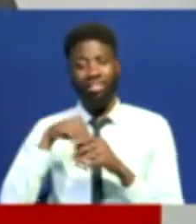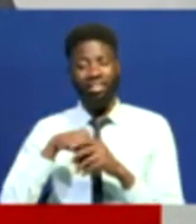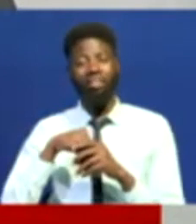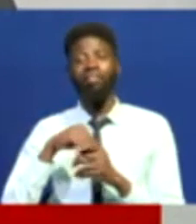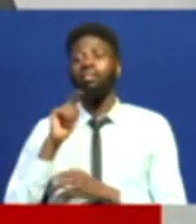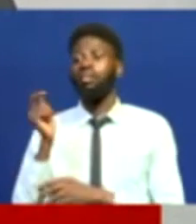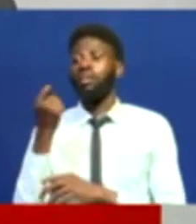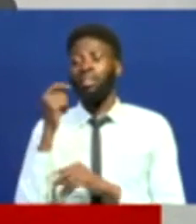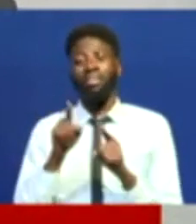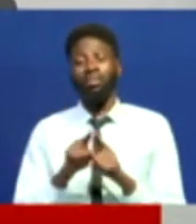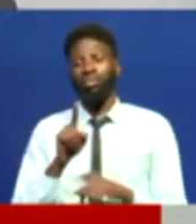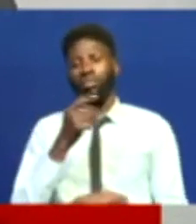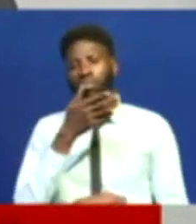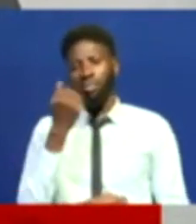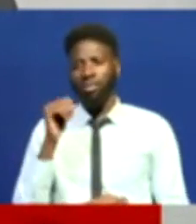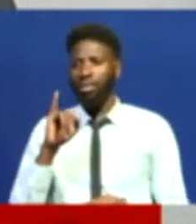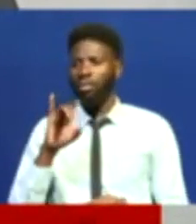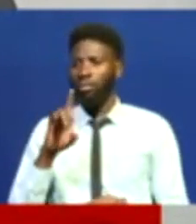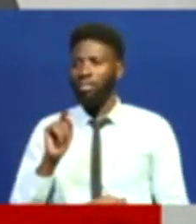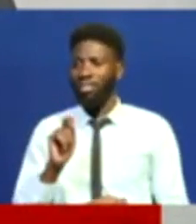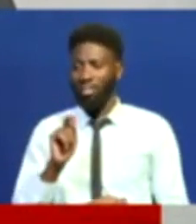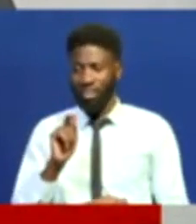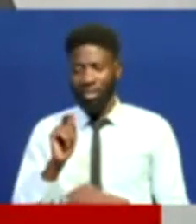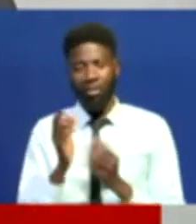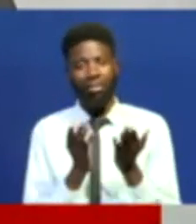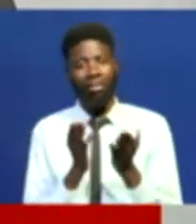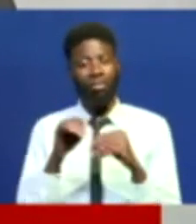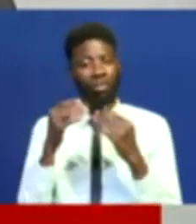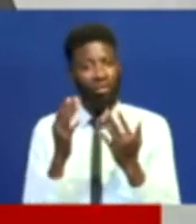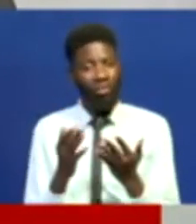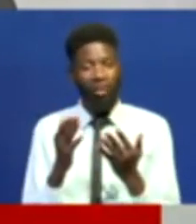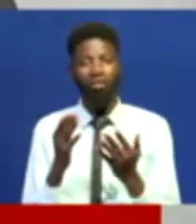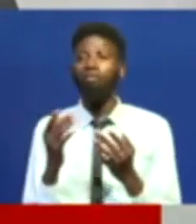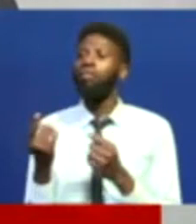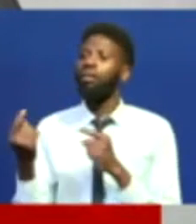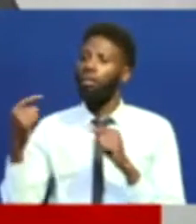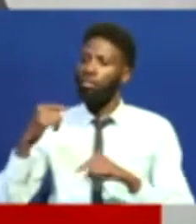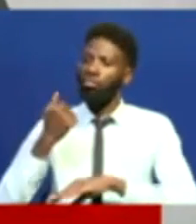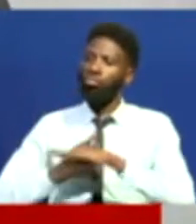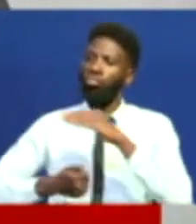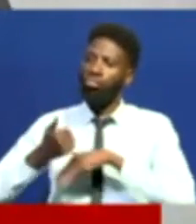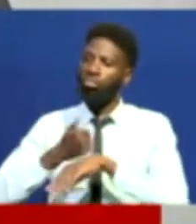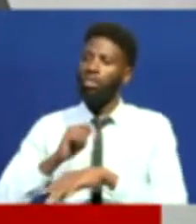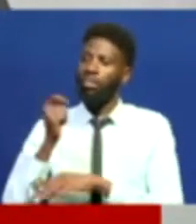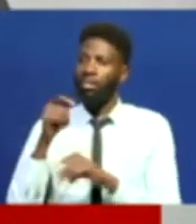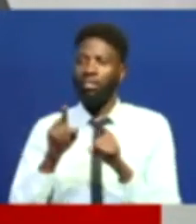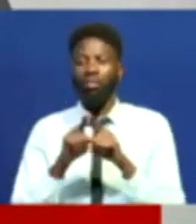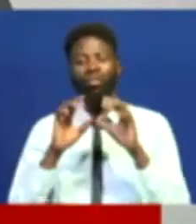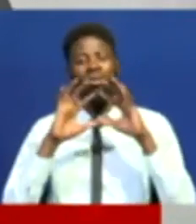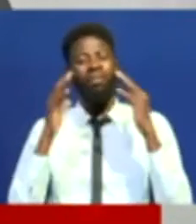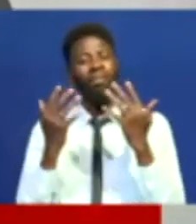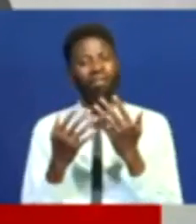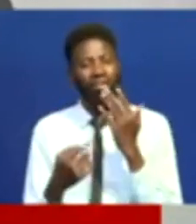services providers in the region here in Kenya. We also have the global tech companies